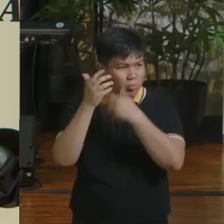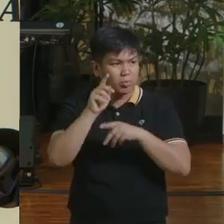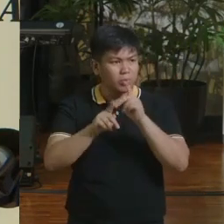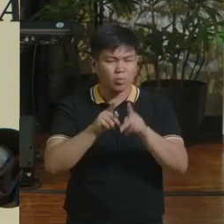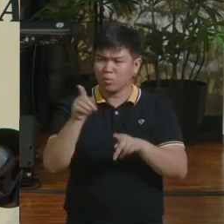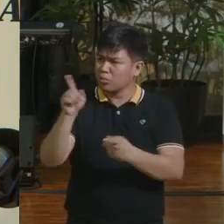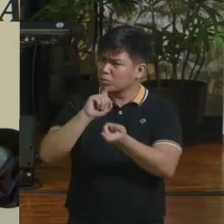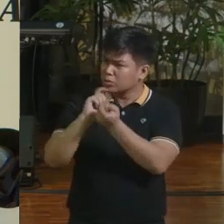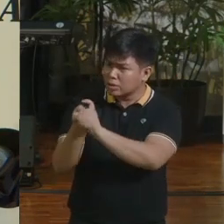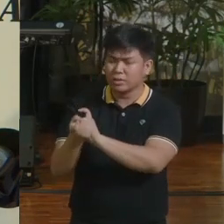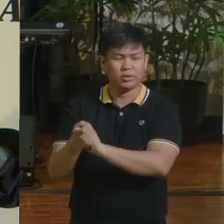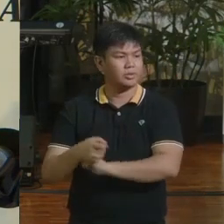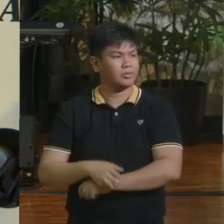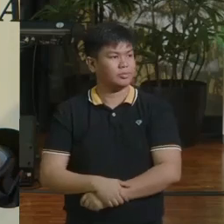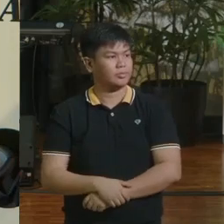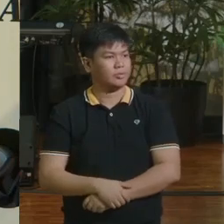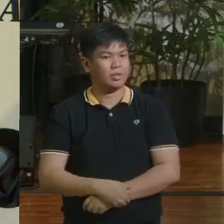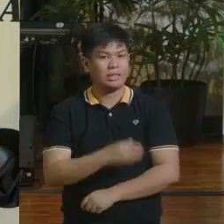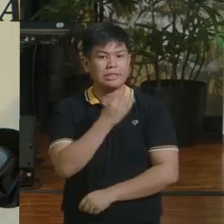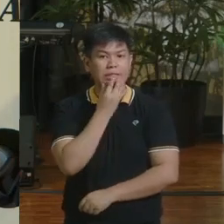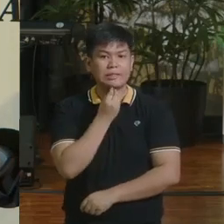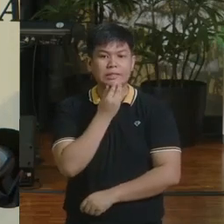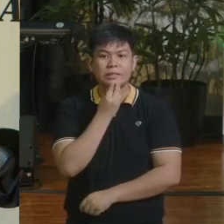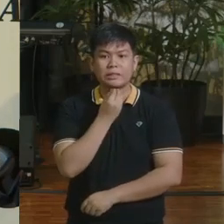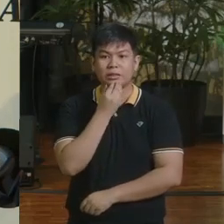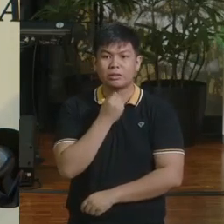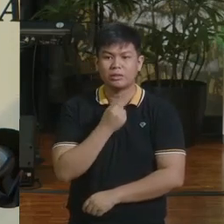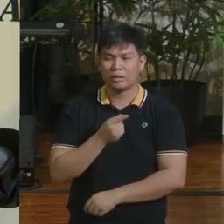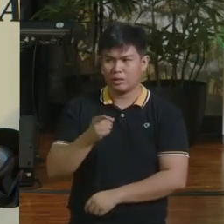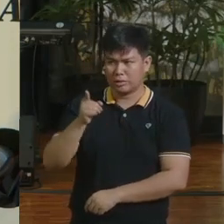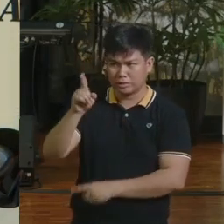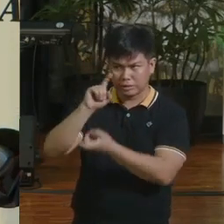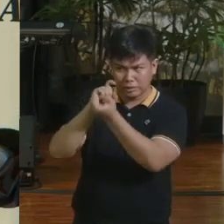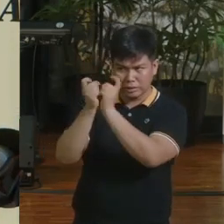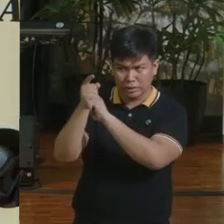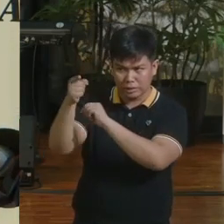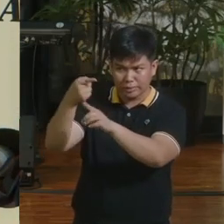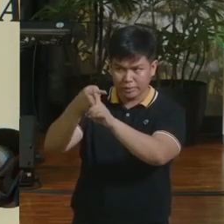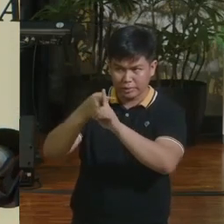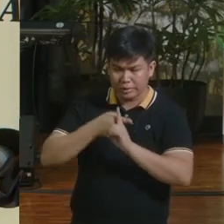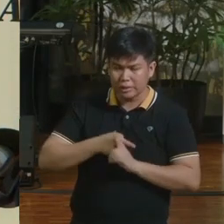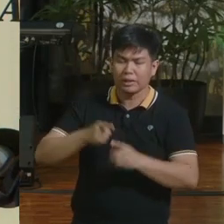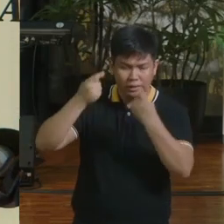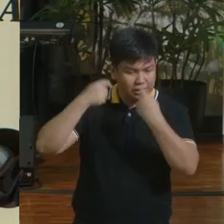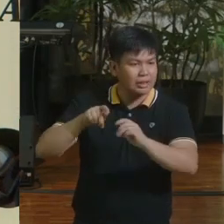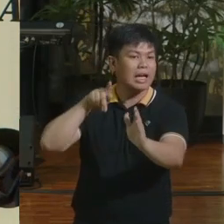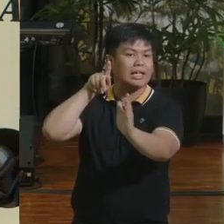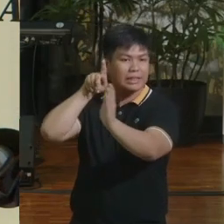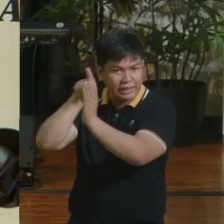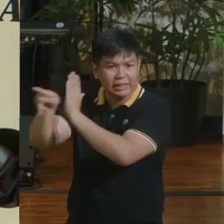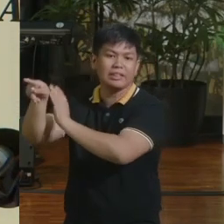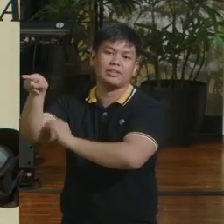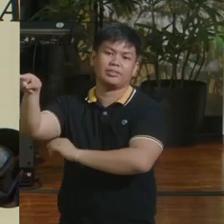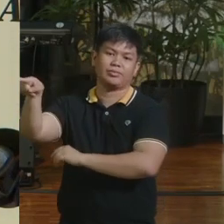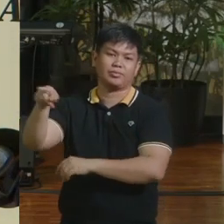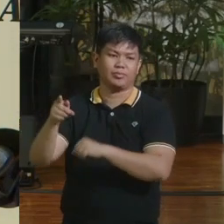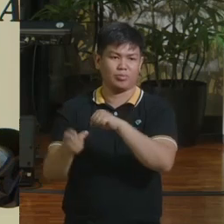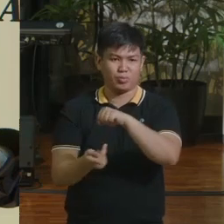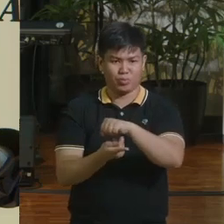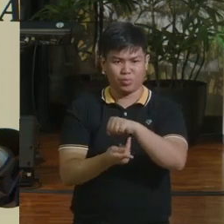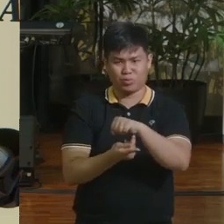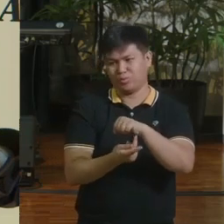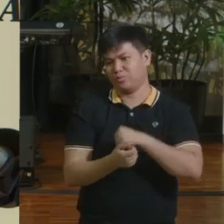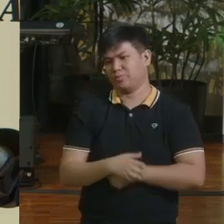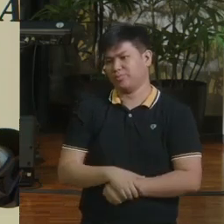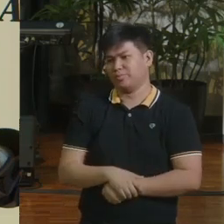passed, the Jews plotted to kill him, but their plot became known to Saul. They were watching